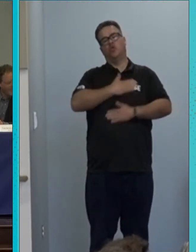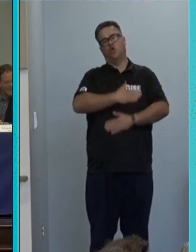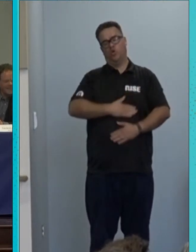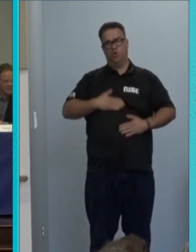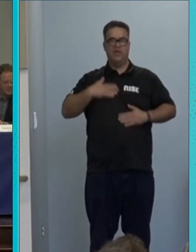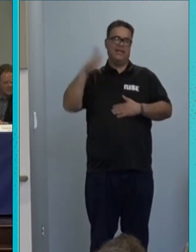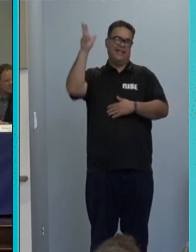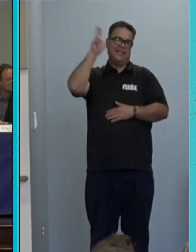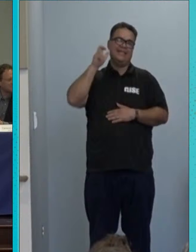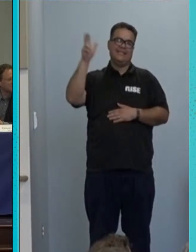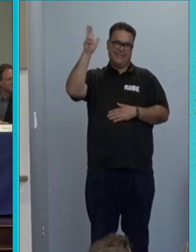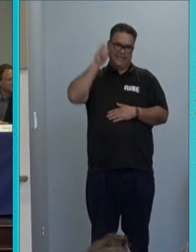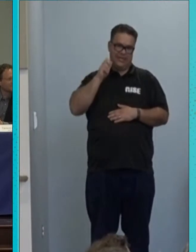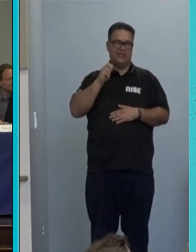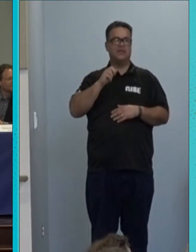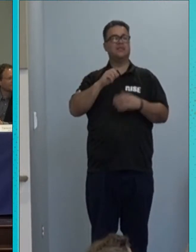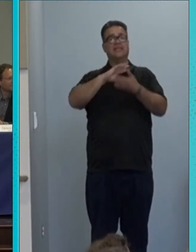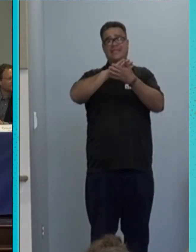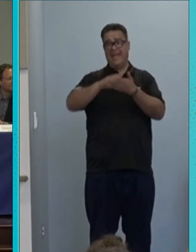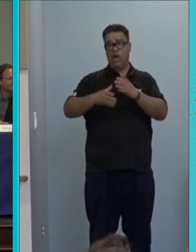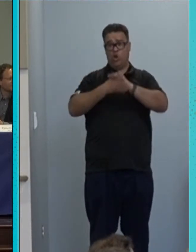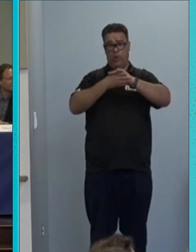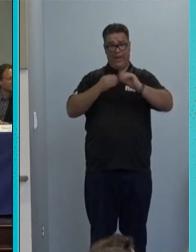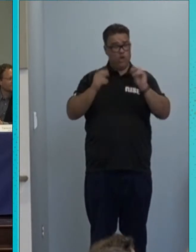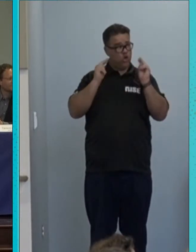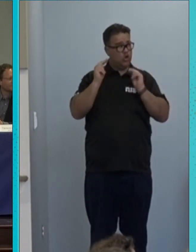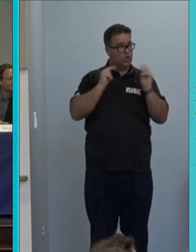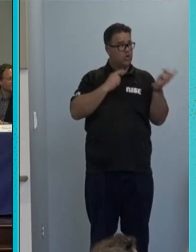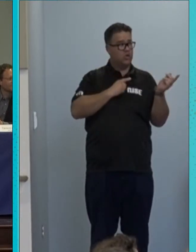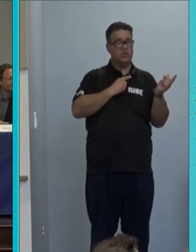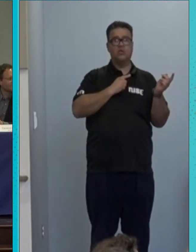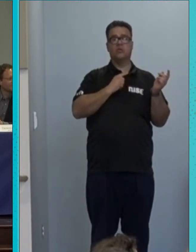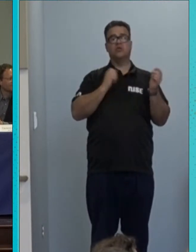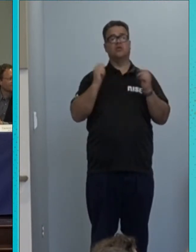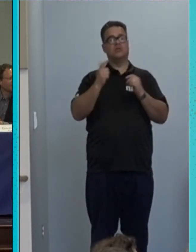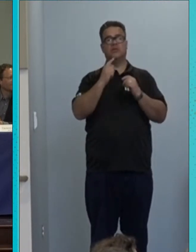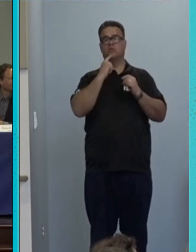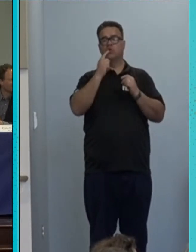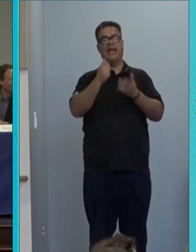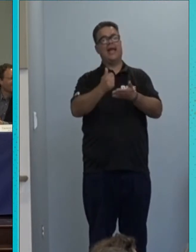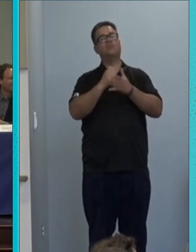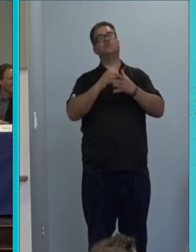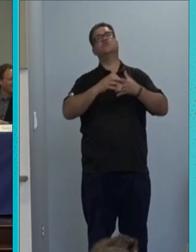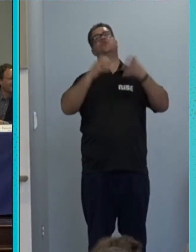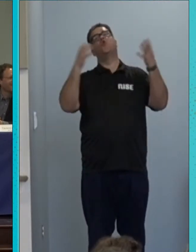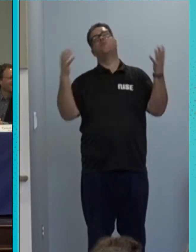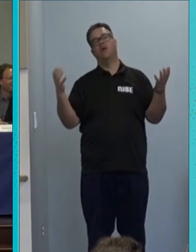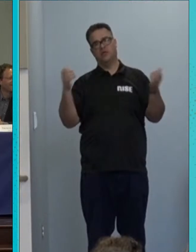listening. The narrator makes all the difference in the world,